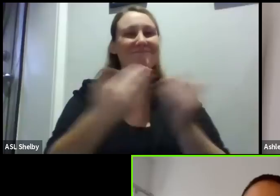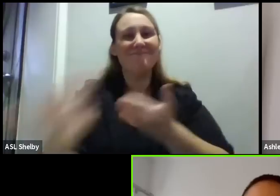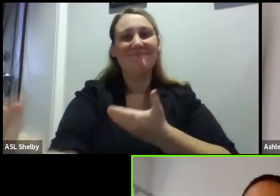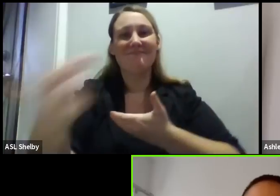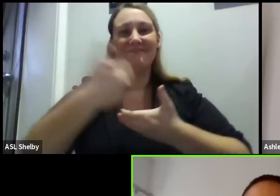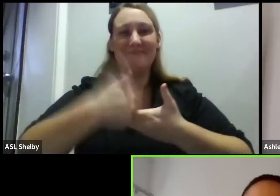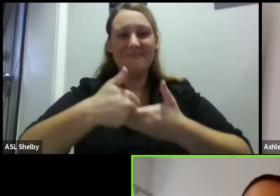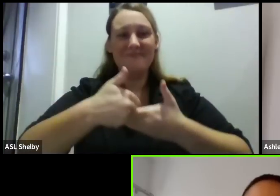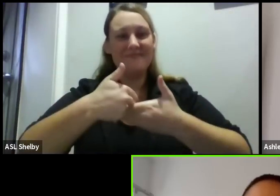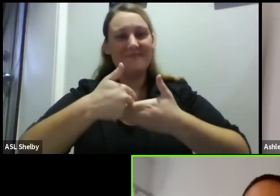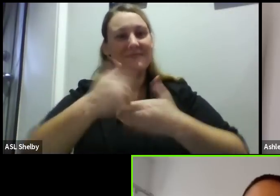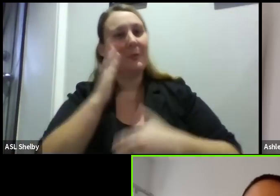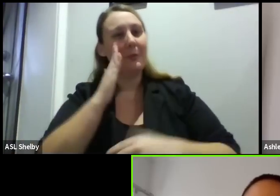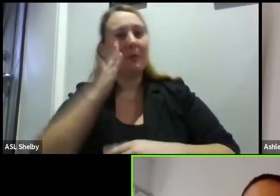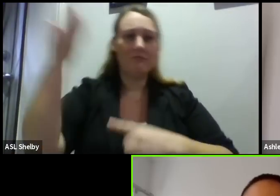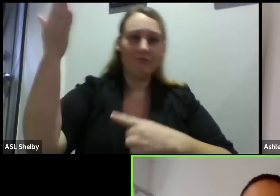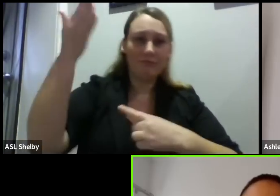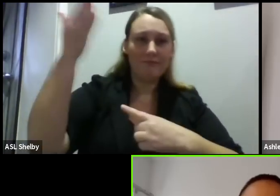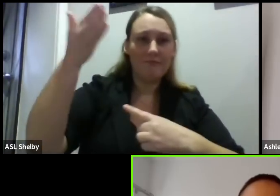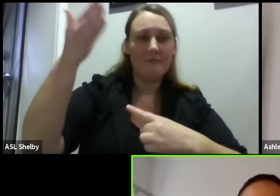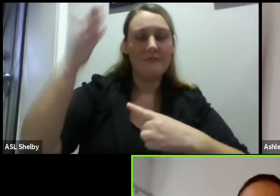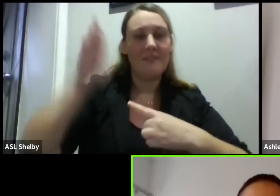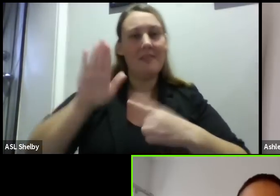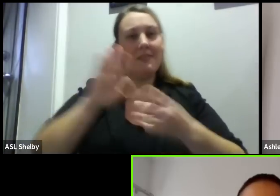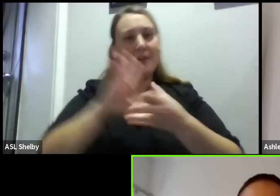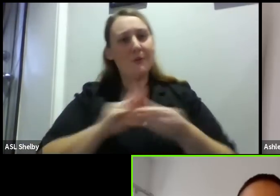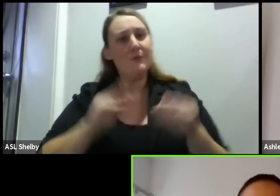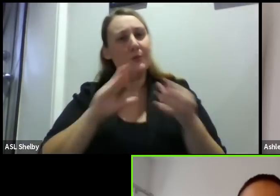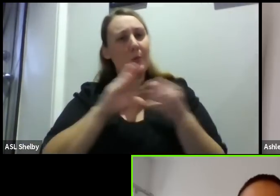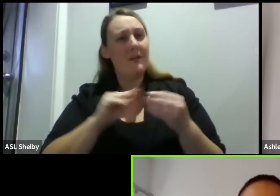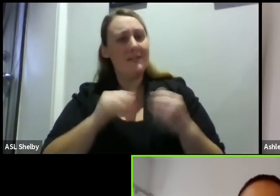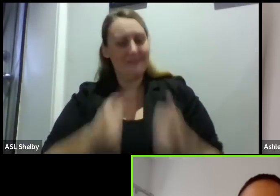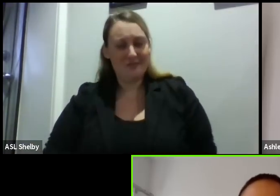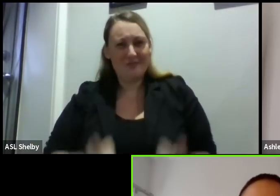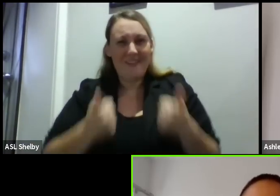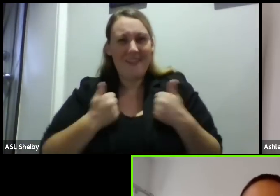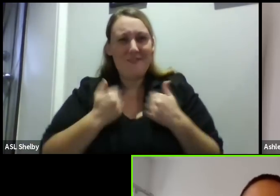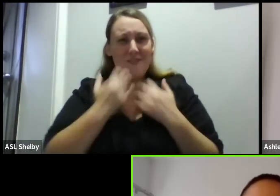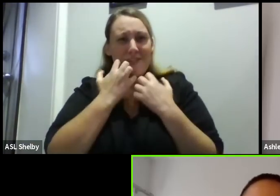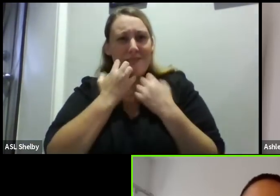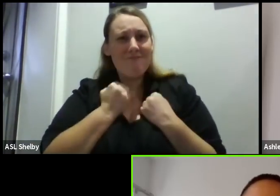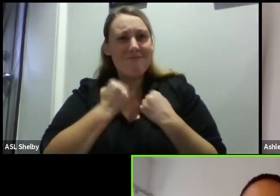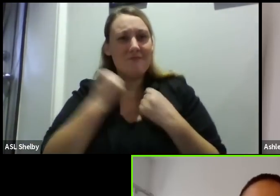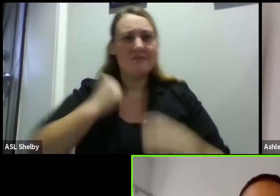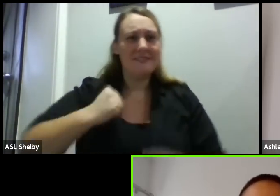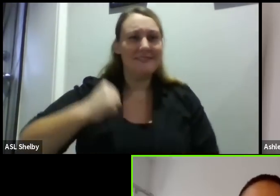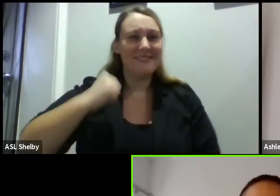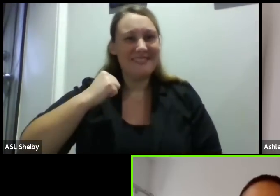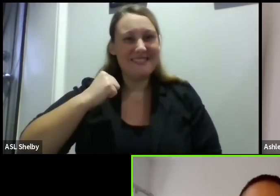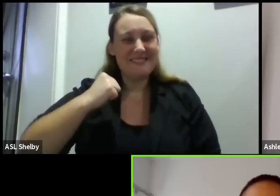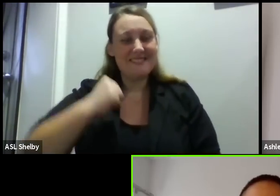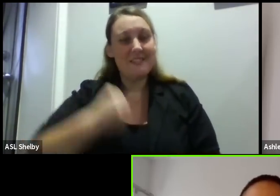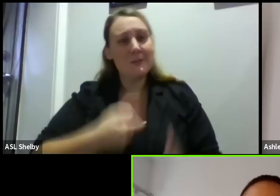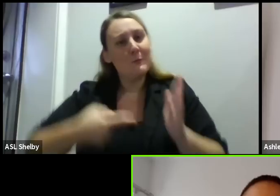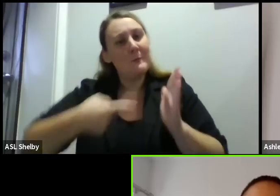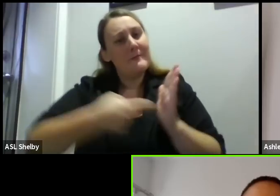their truths, their stories of survival and resilience, to demand human rights,